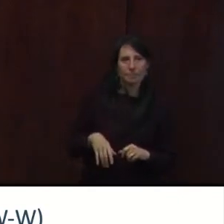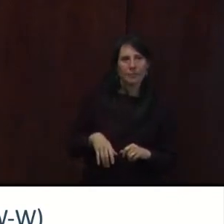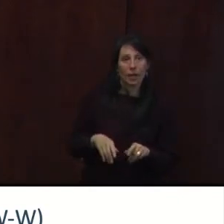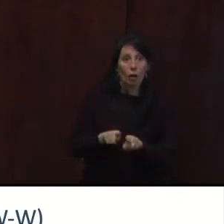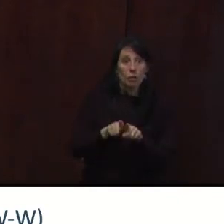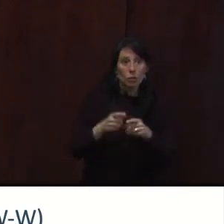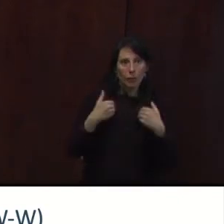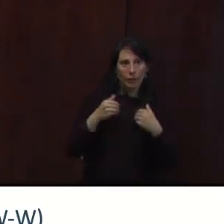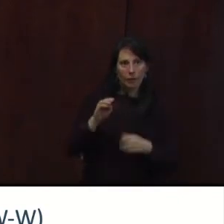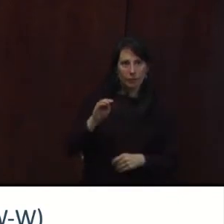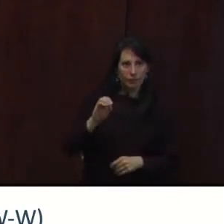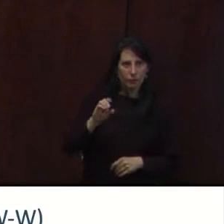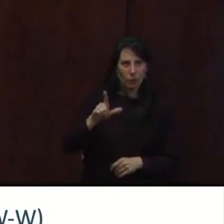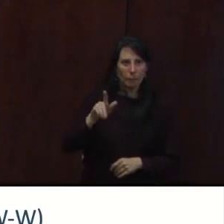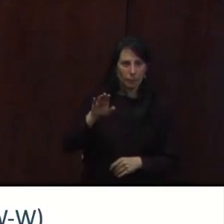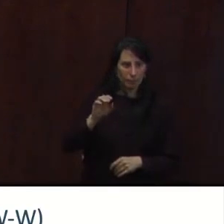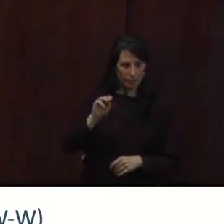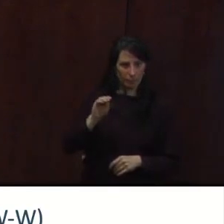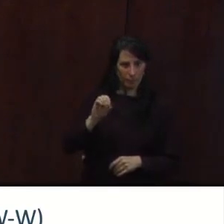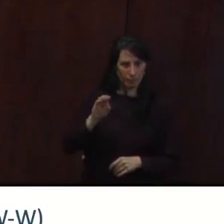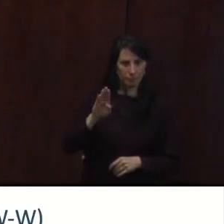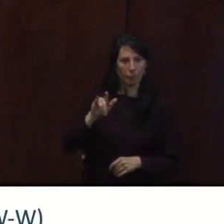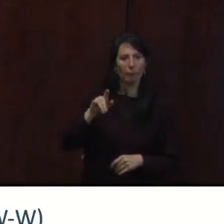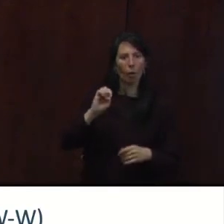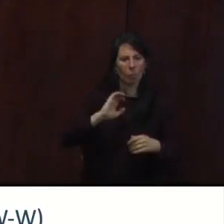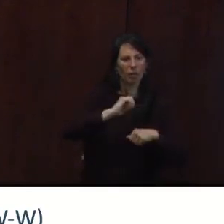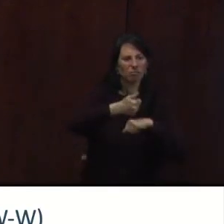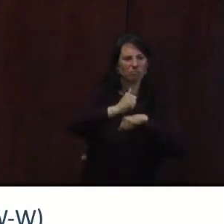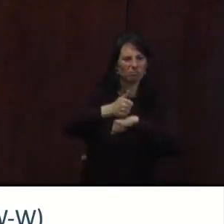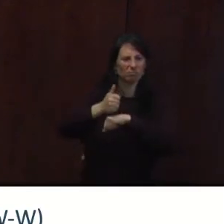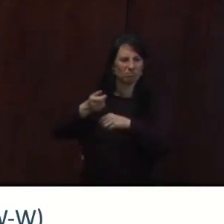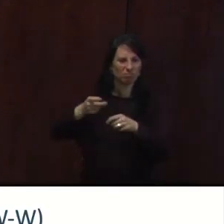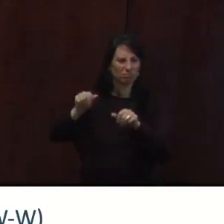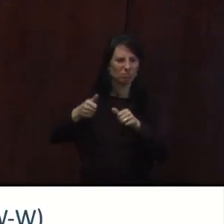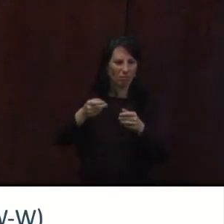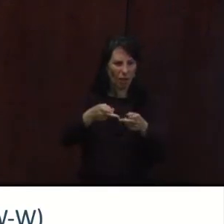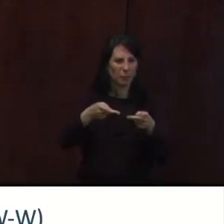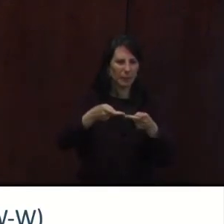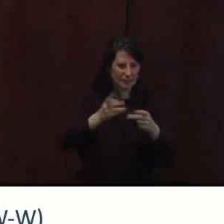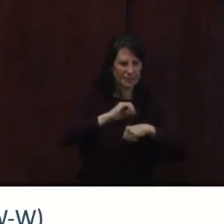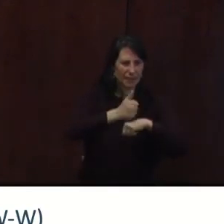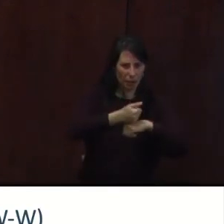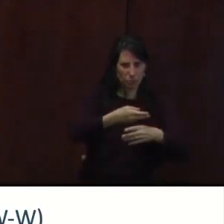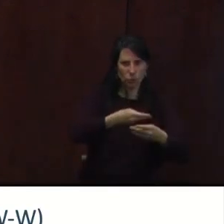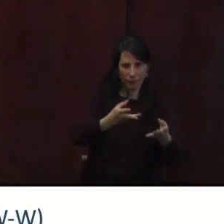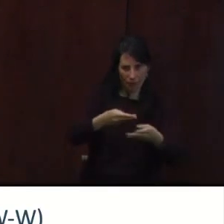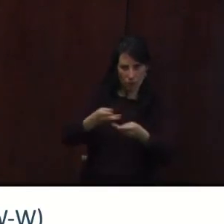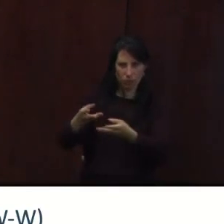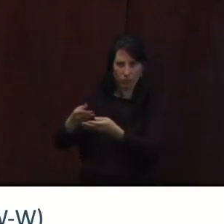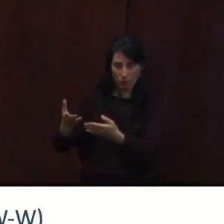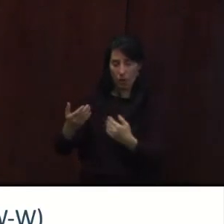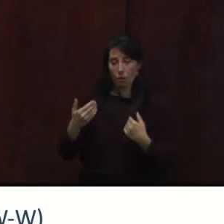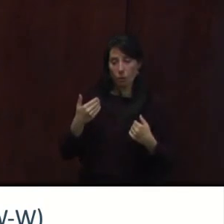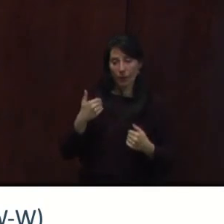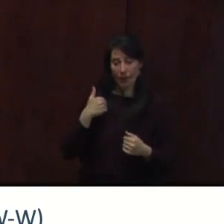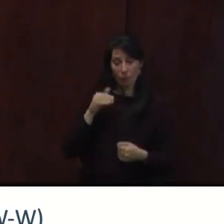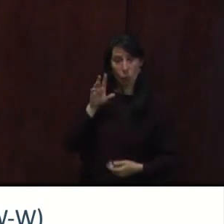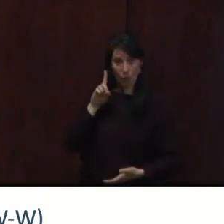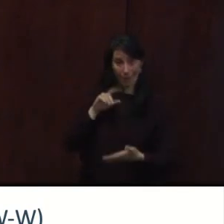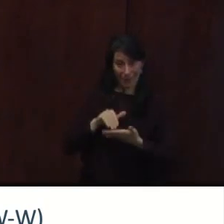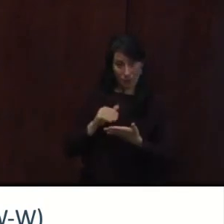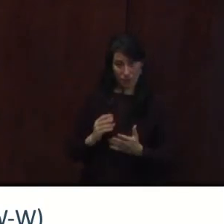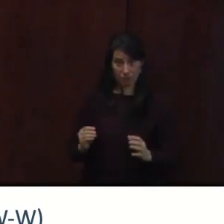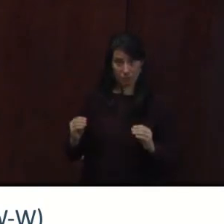well. And I also want to point out, Stacey kind of alluded to this, but we're currently vaccinating over 1,000 more a week than